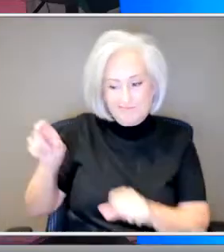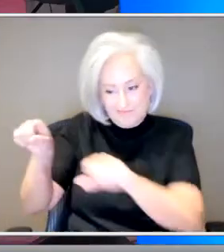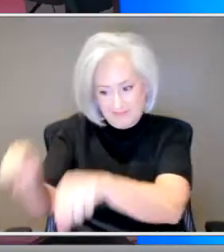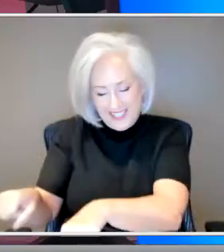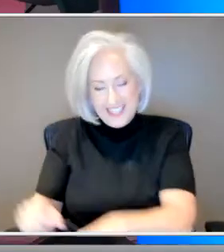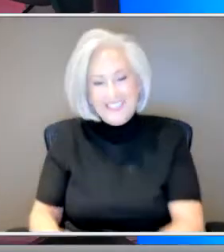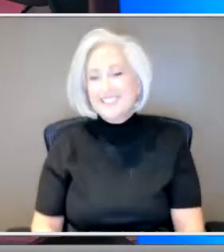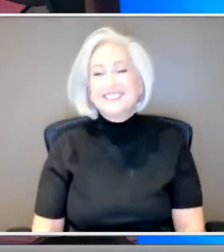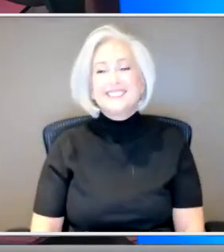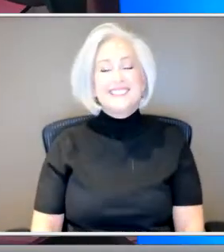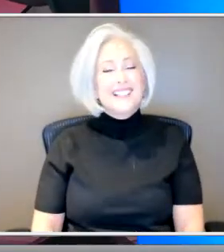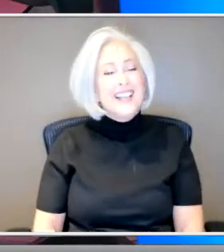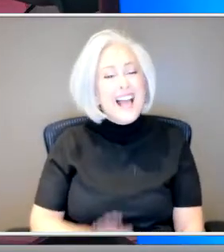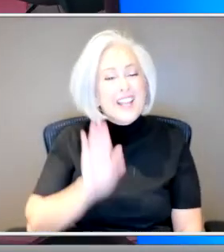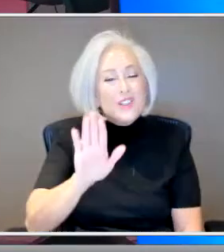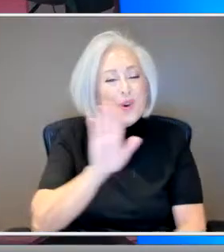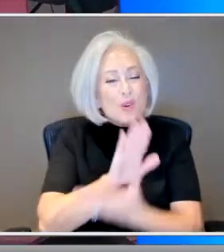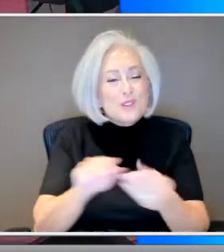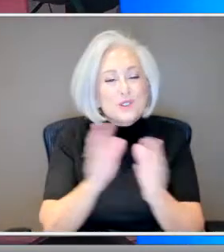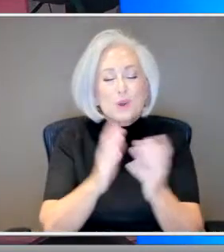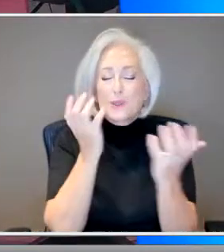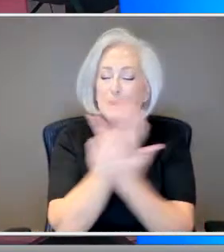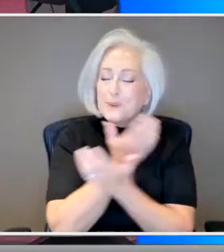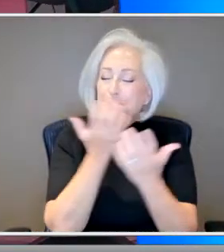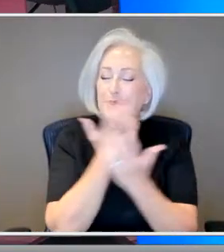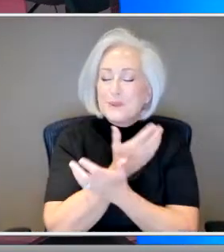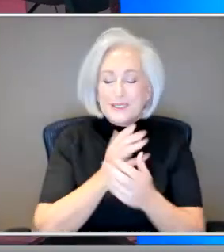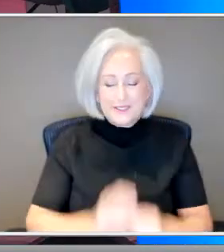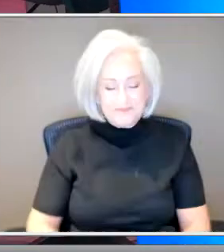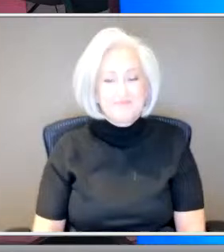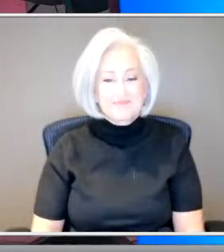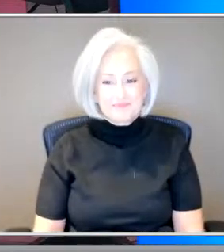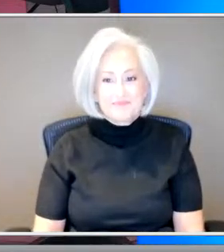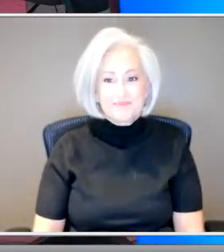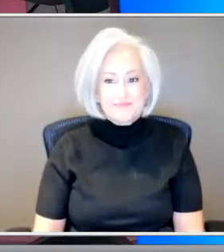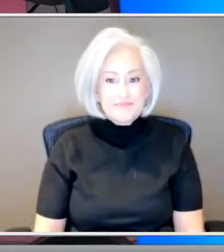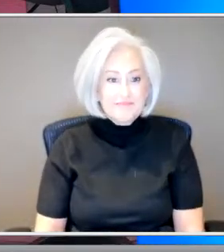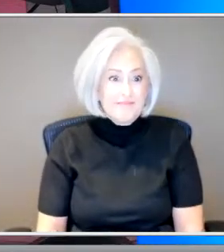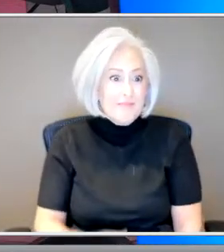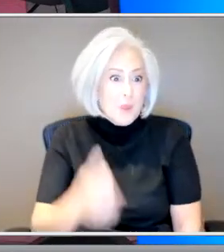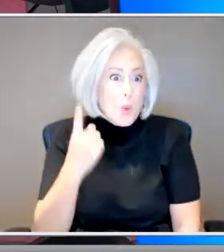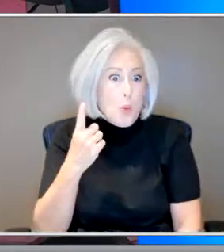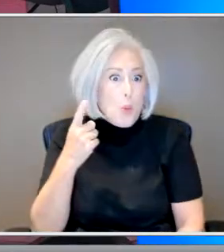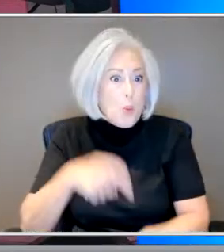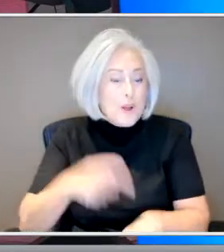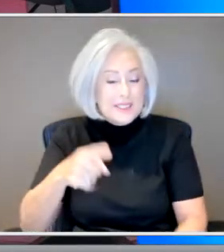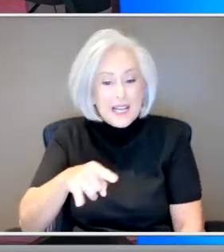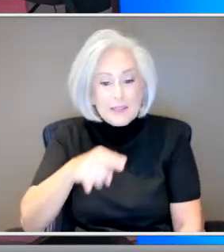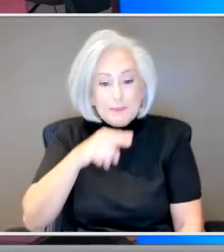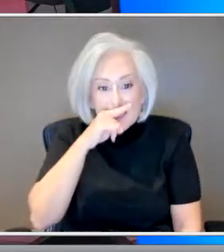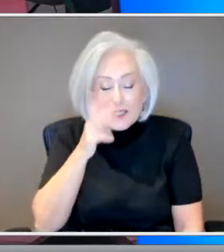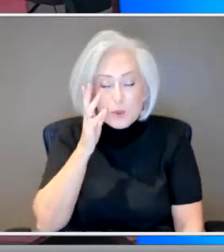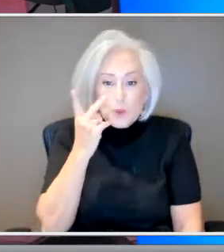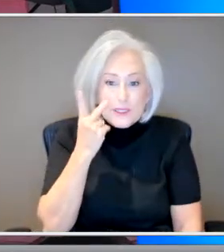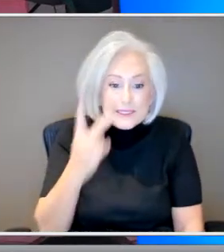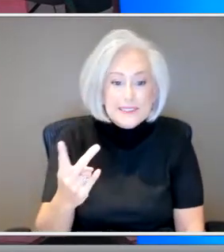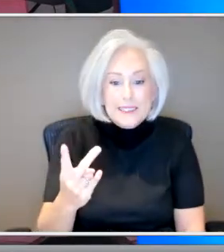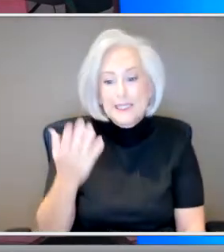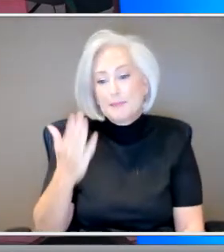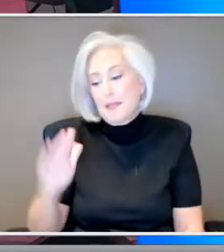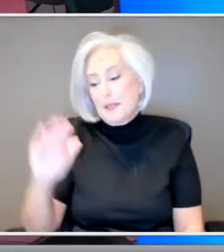your story is so great, because there is a kid that's going to see this, maybe a little girl feeling discouraged